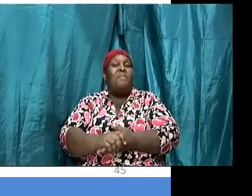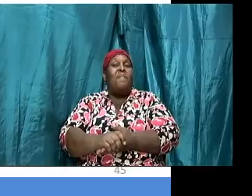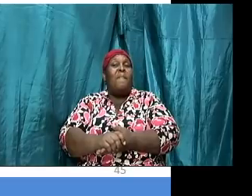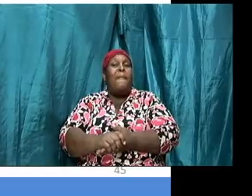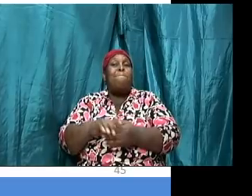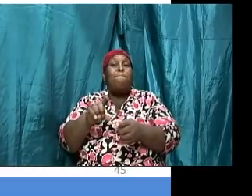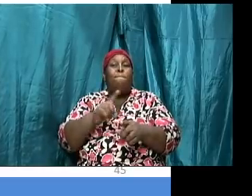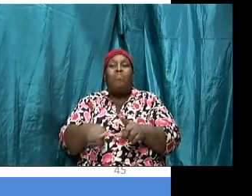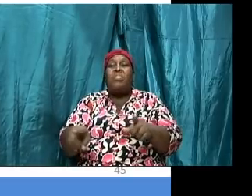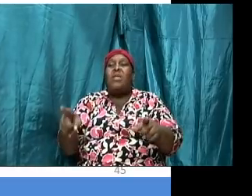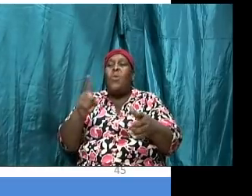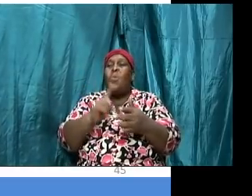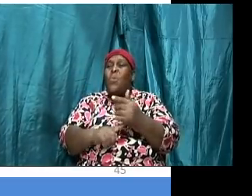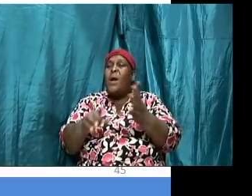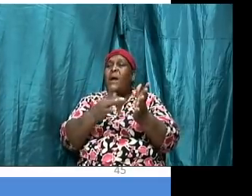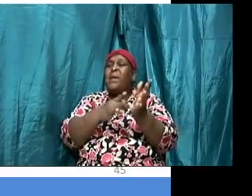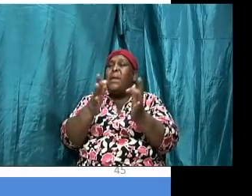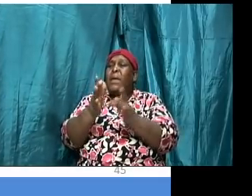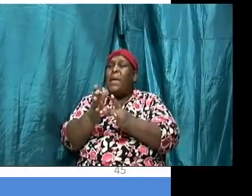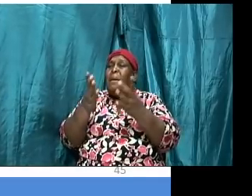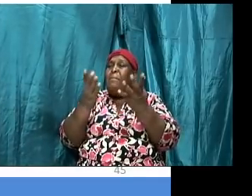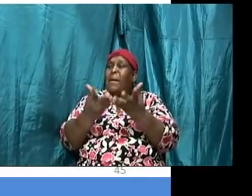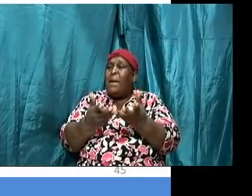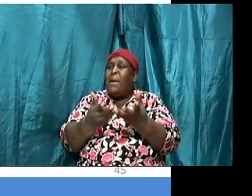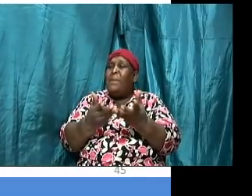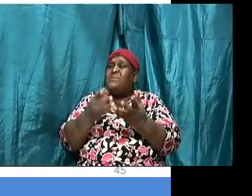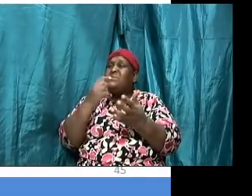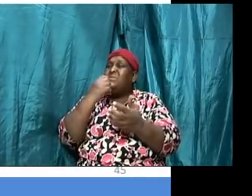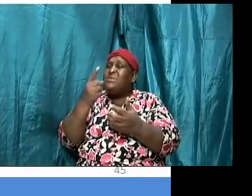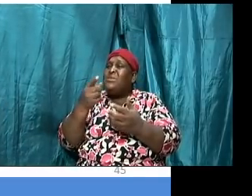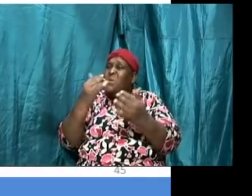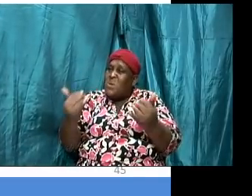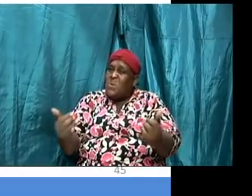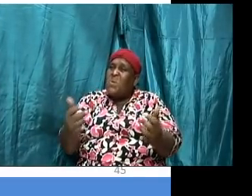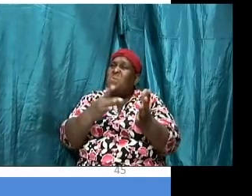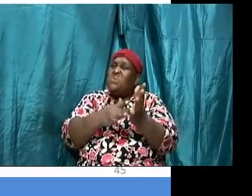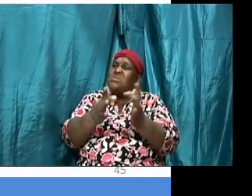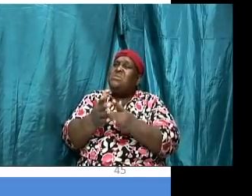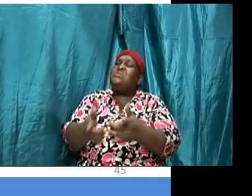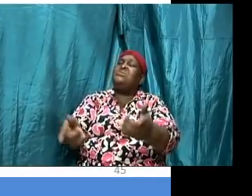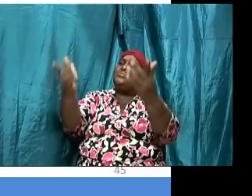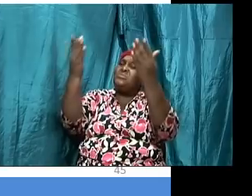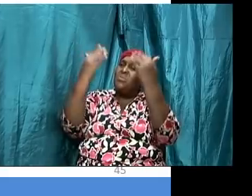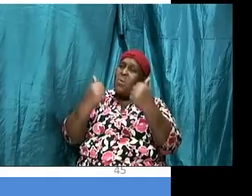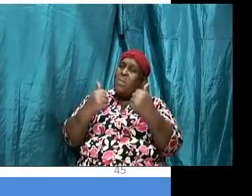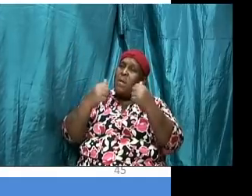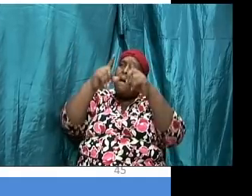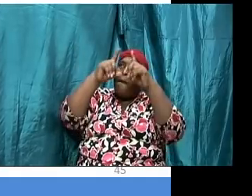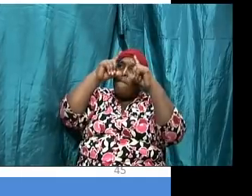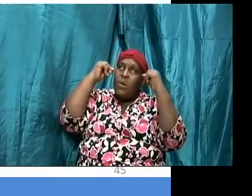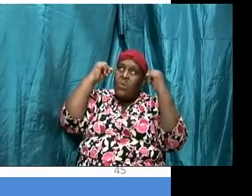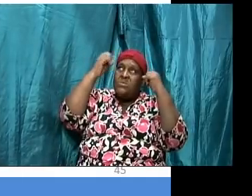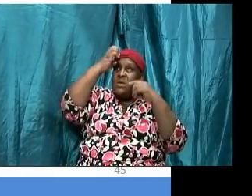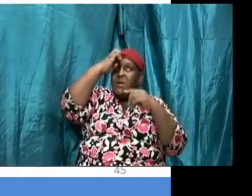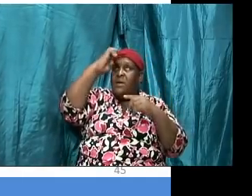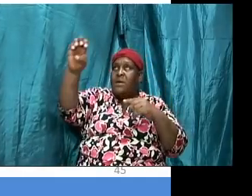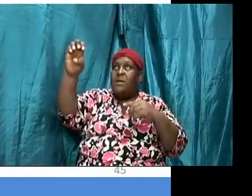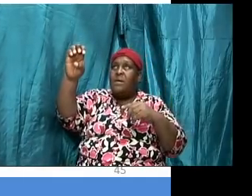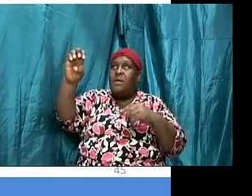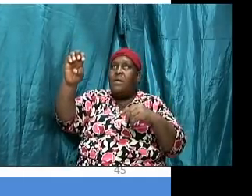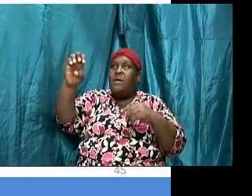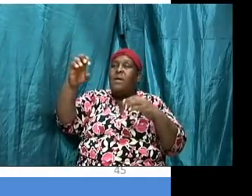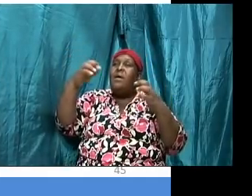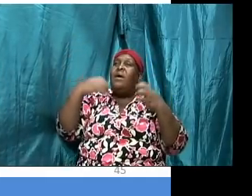But what the Bible brought out was the fact that now that Jesus had come, Moses and Elijah had to fade